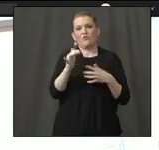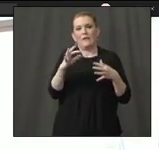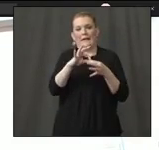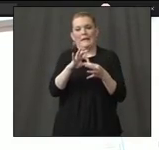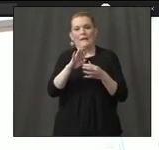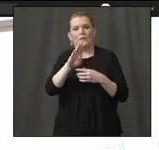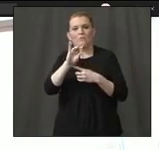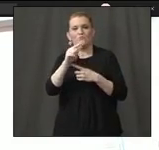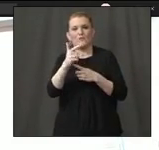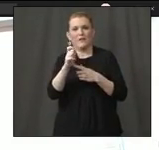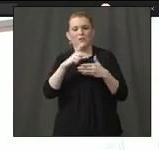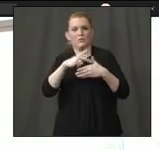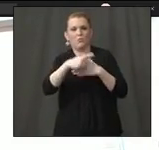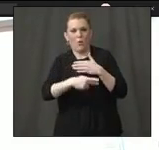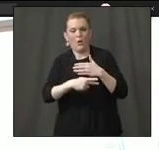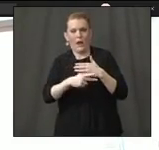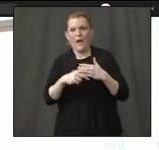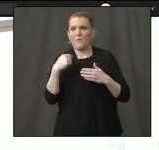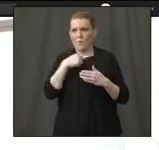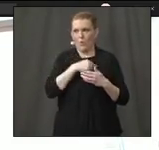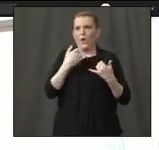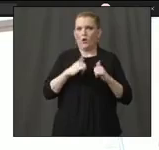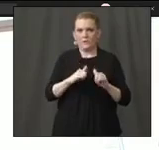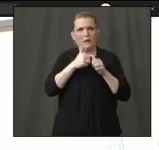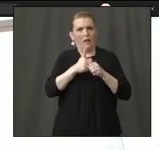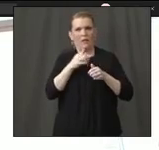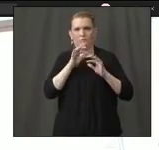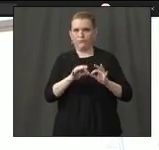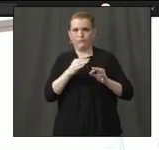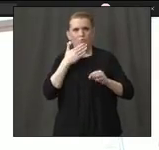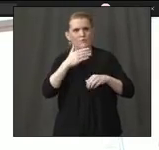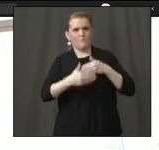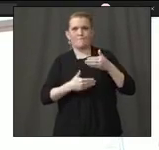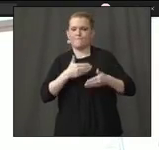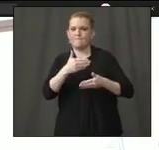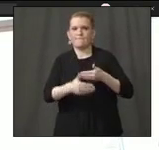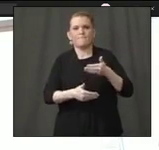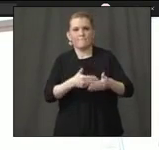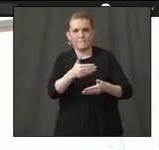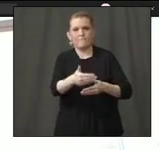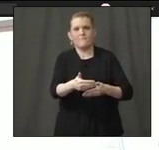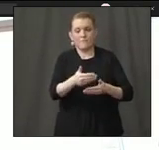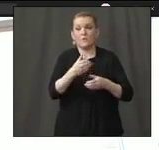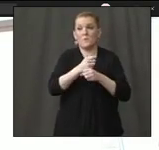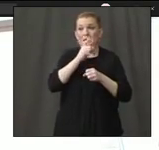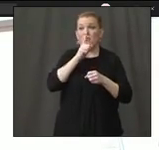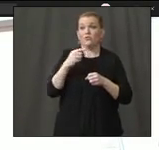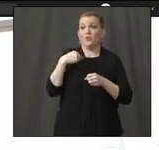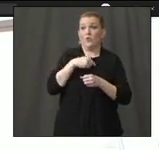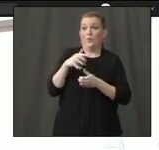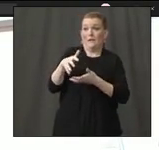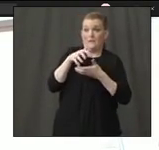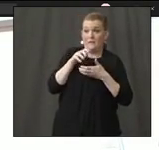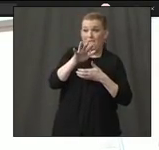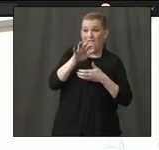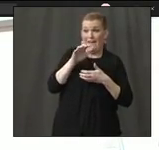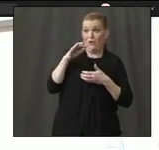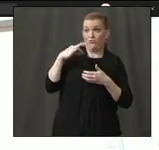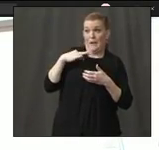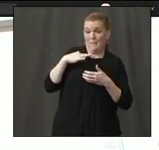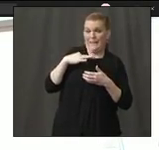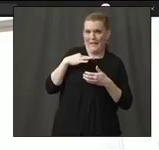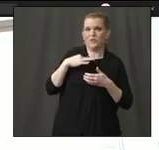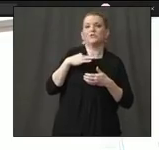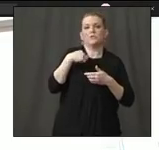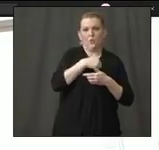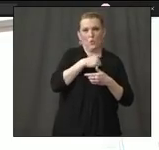we can deploy over 5,000 applications that we received and get those dollars to small businesses that are